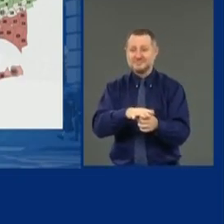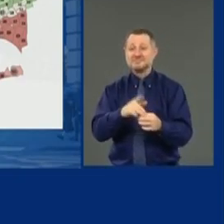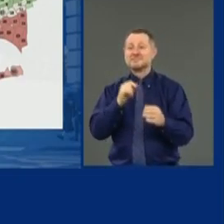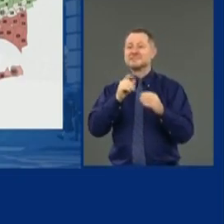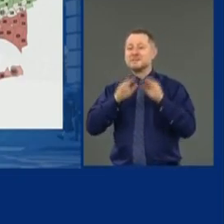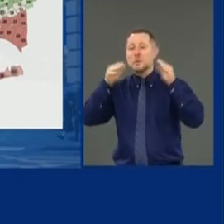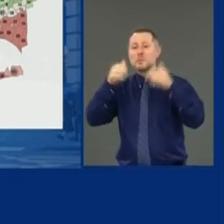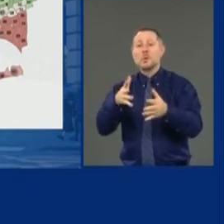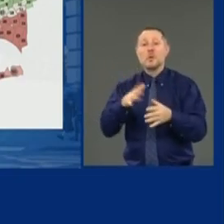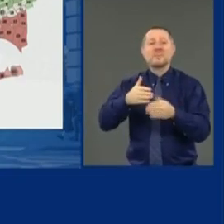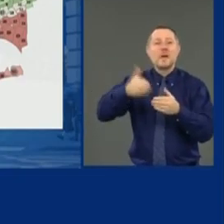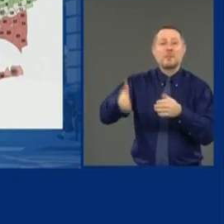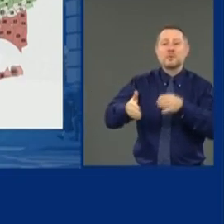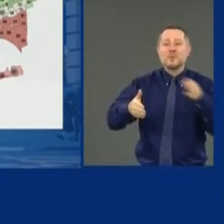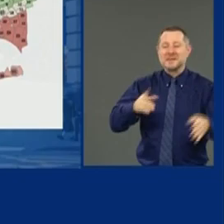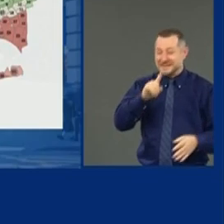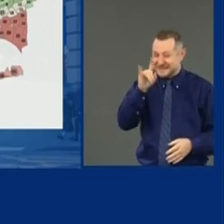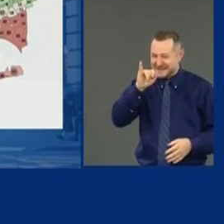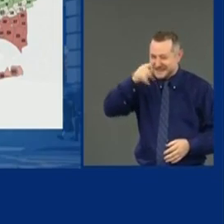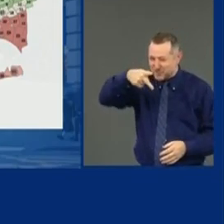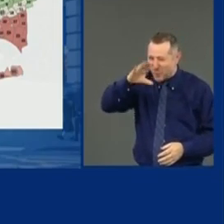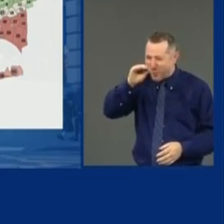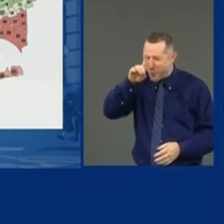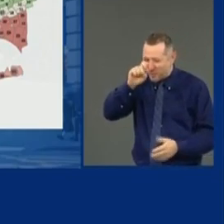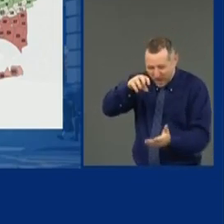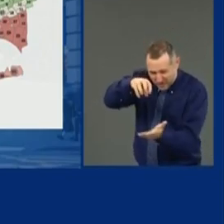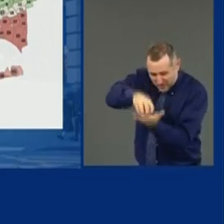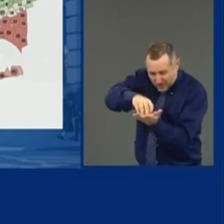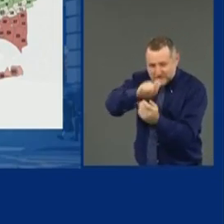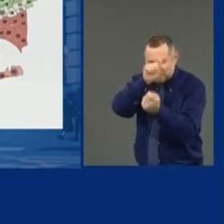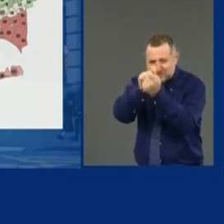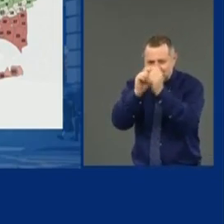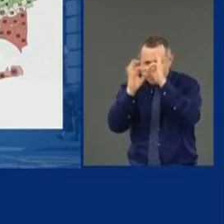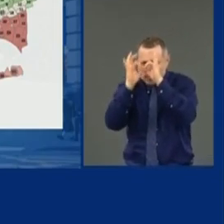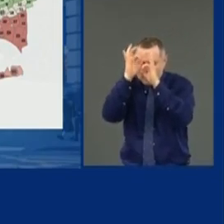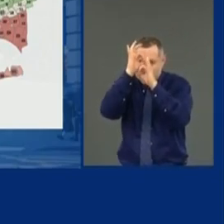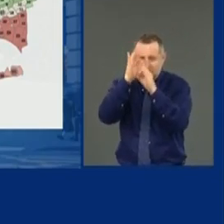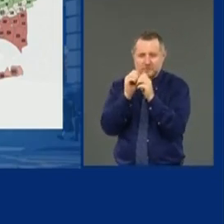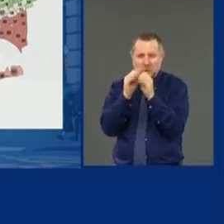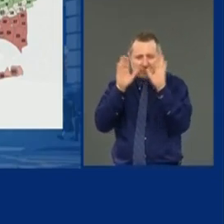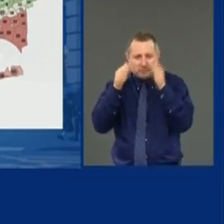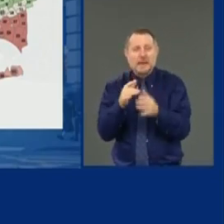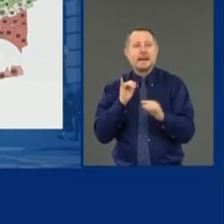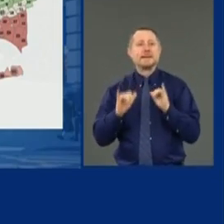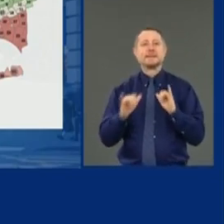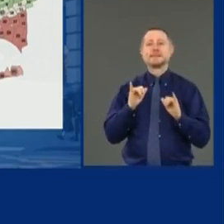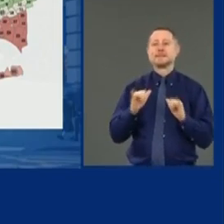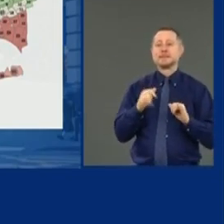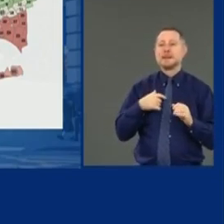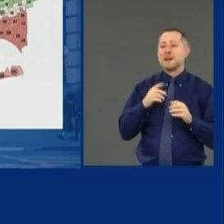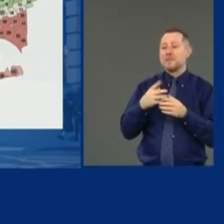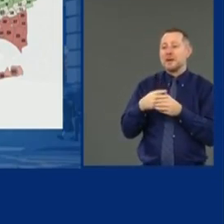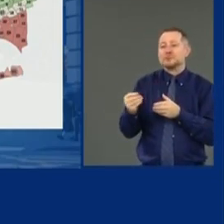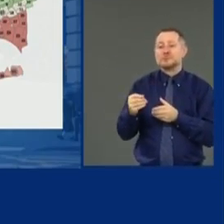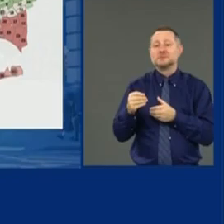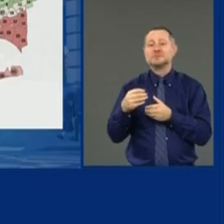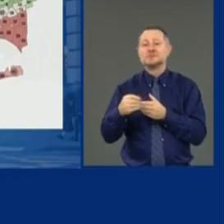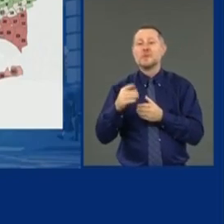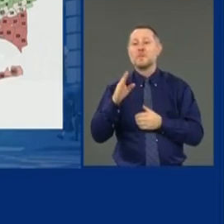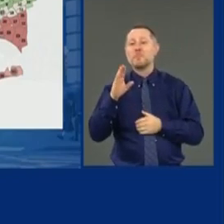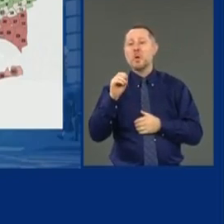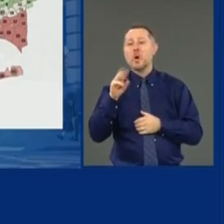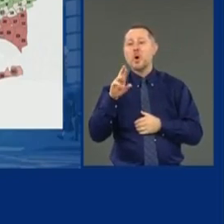zip code, and what you see is more of the cases are coming from outer borough communities, more